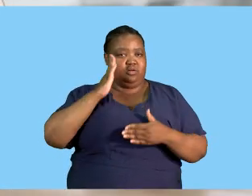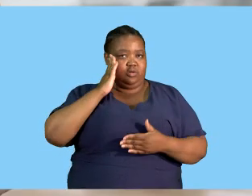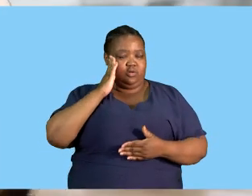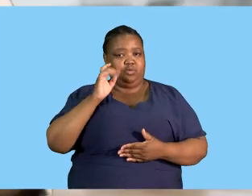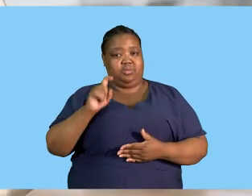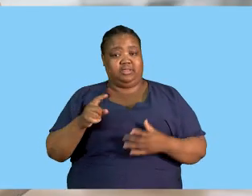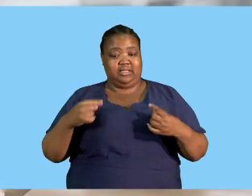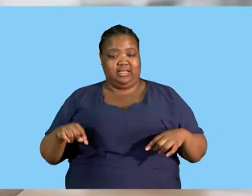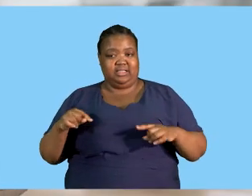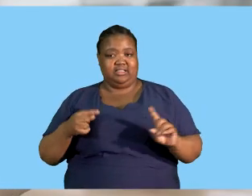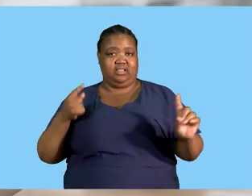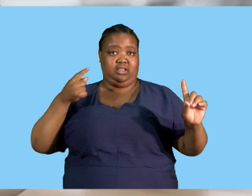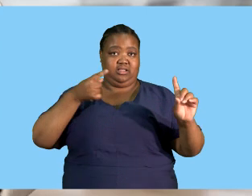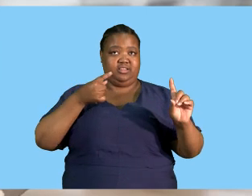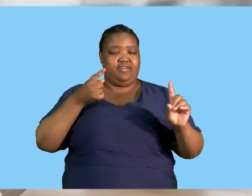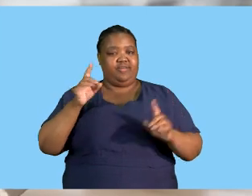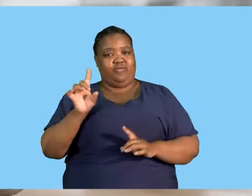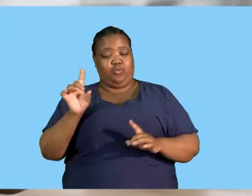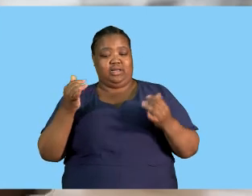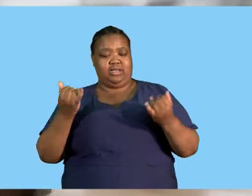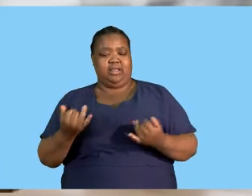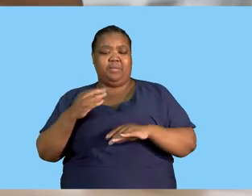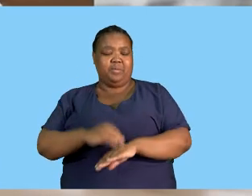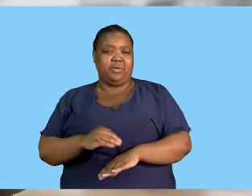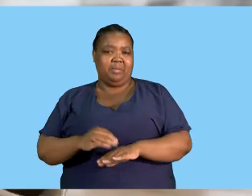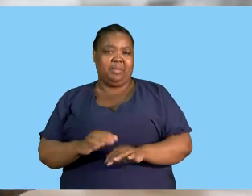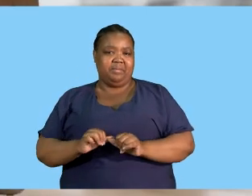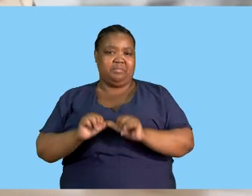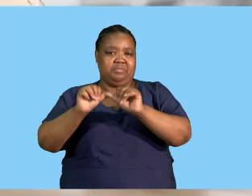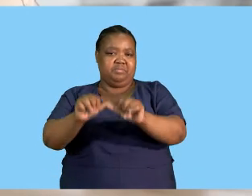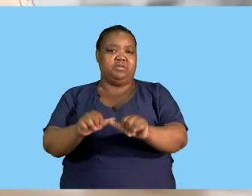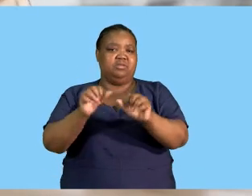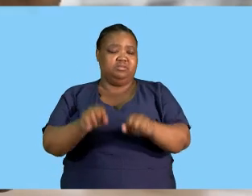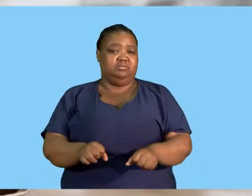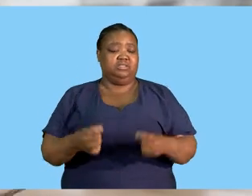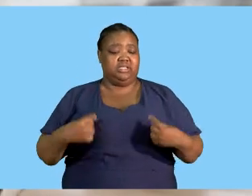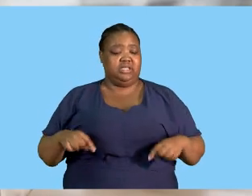ourselves still facing the same problems or the same challenges even after we have implemented